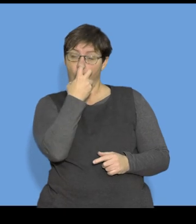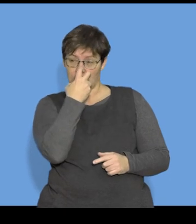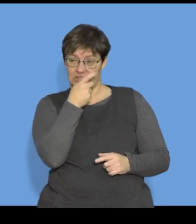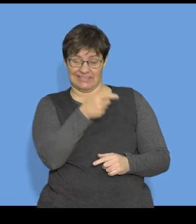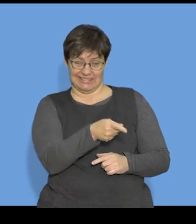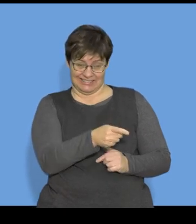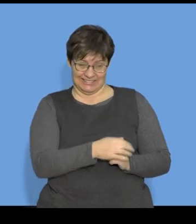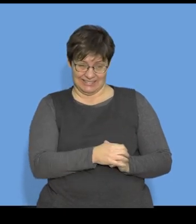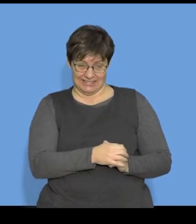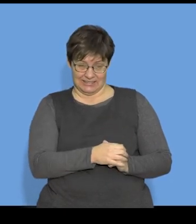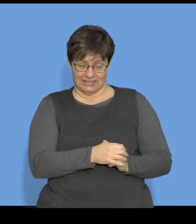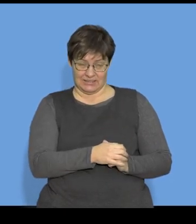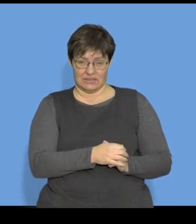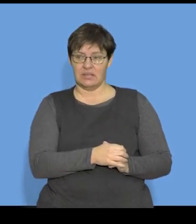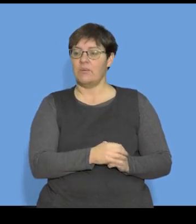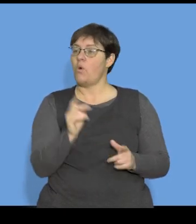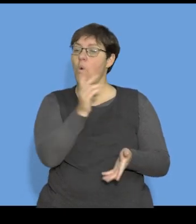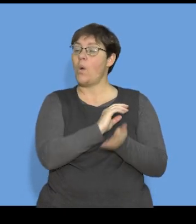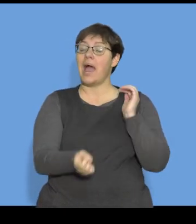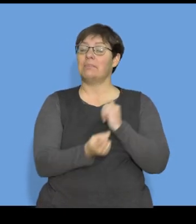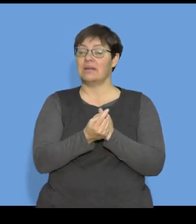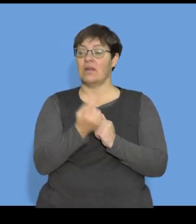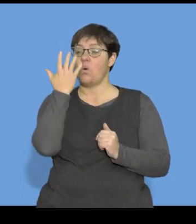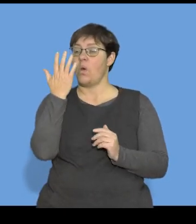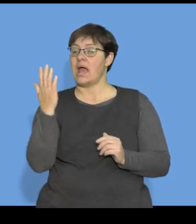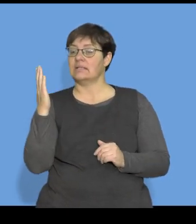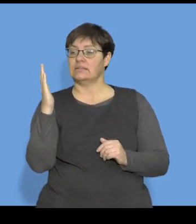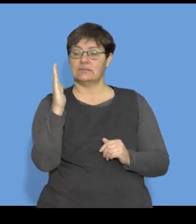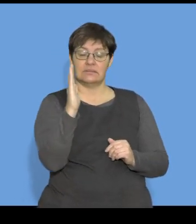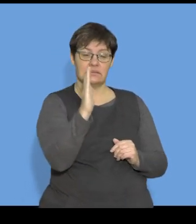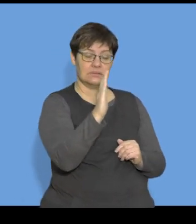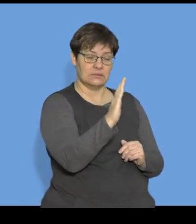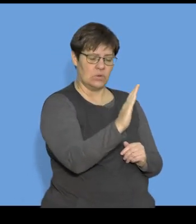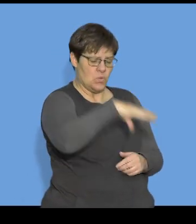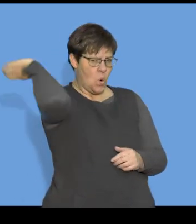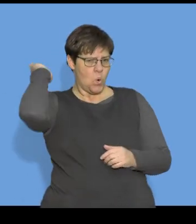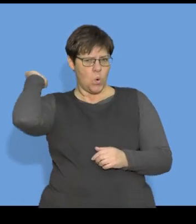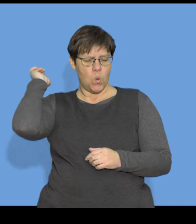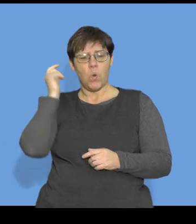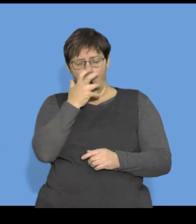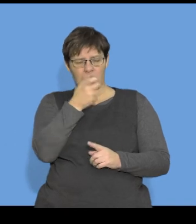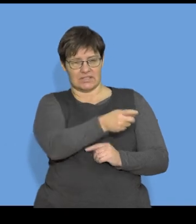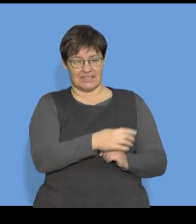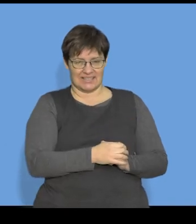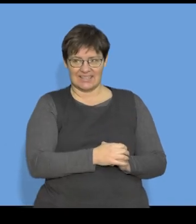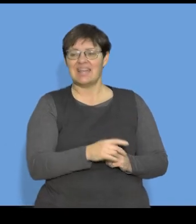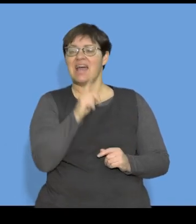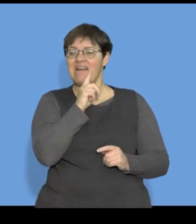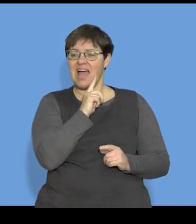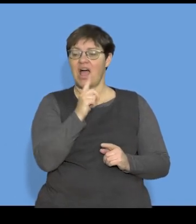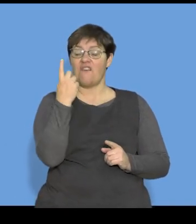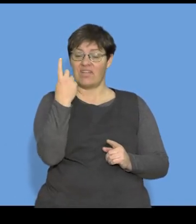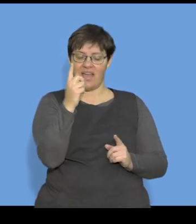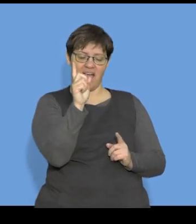hot object. Then what is happening here? If you look at this diagram, you can see we've got the receptor that would be